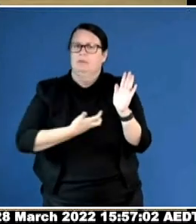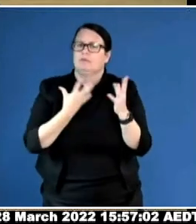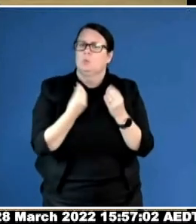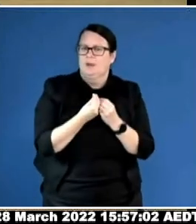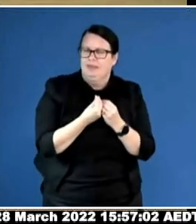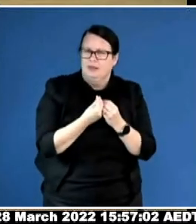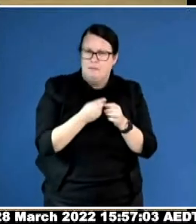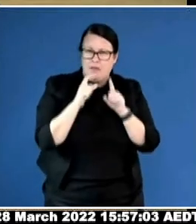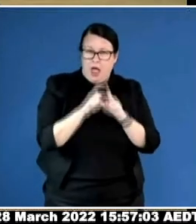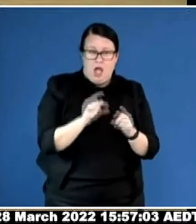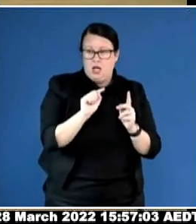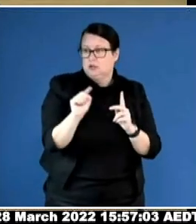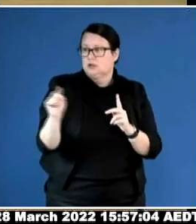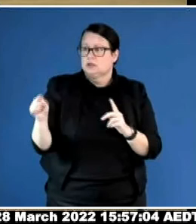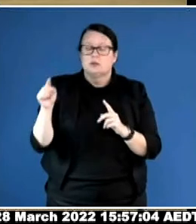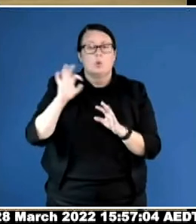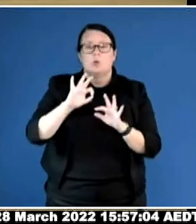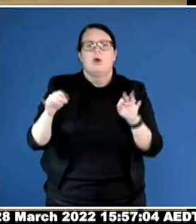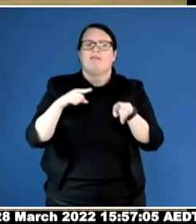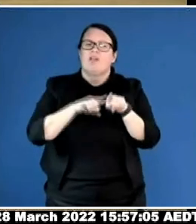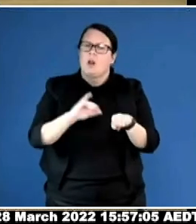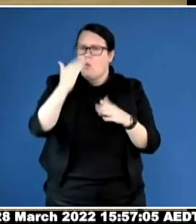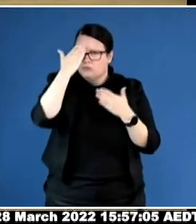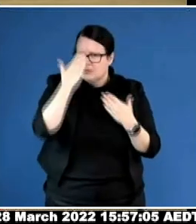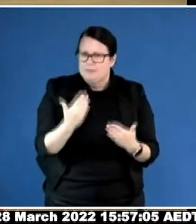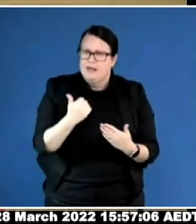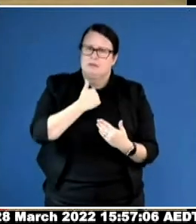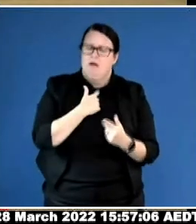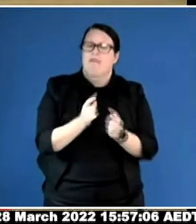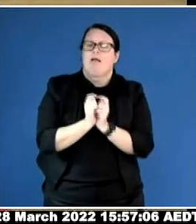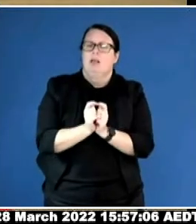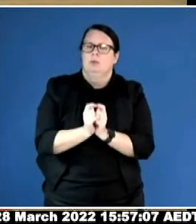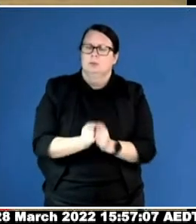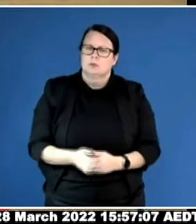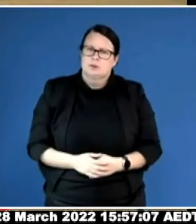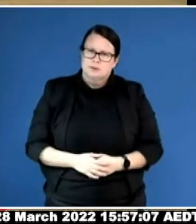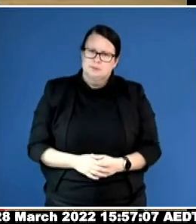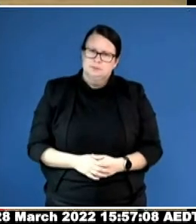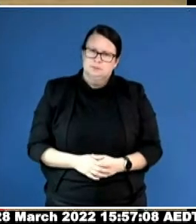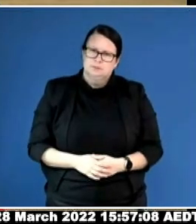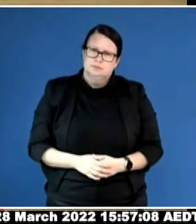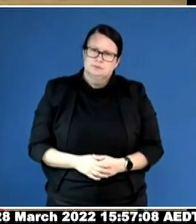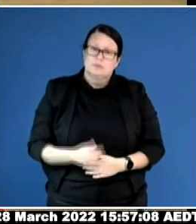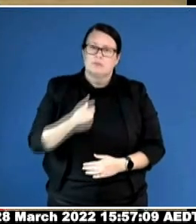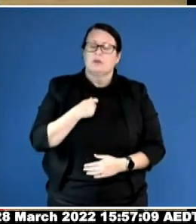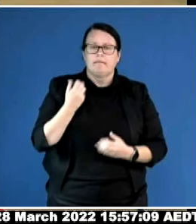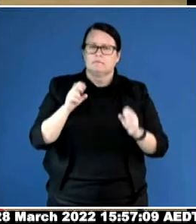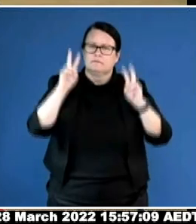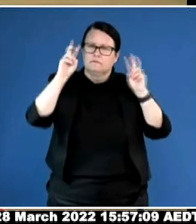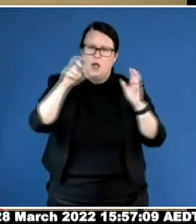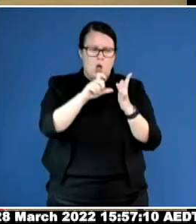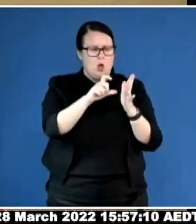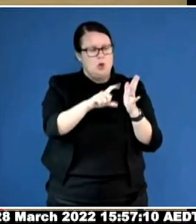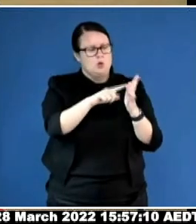this amongst those who do not align or respect the same values. I also have a code of conduct,